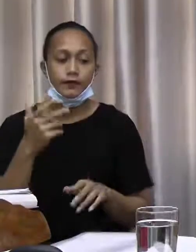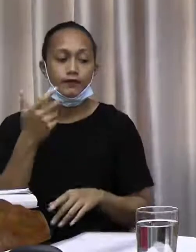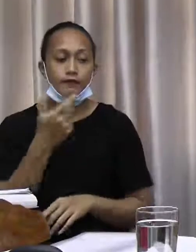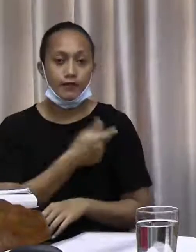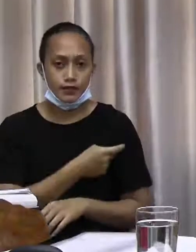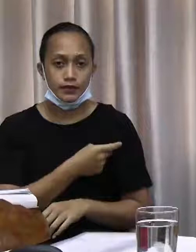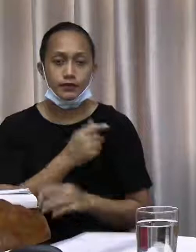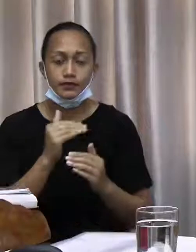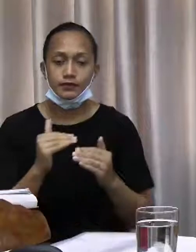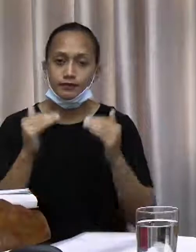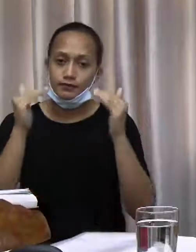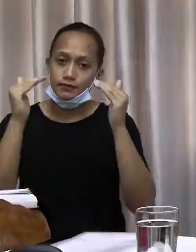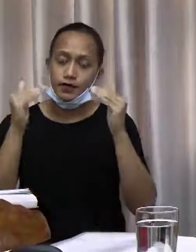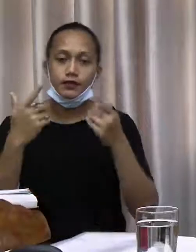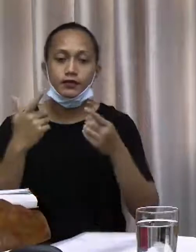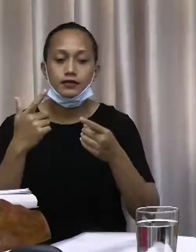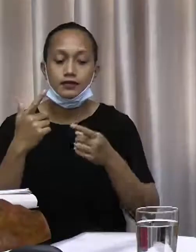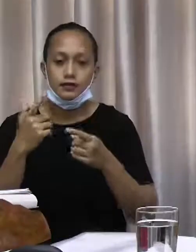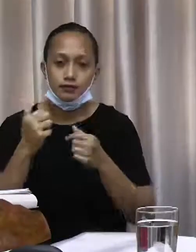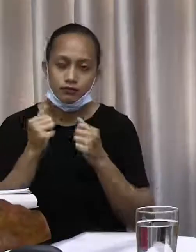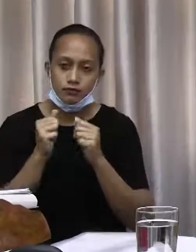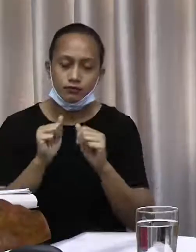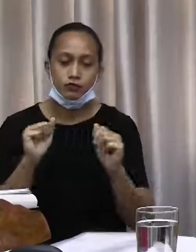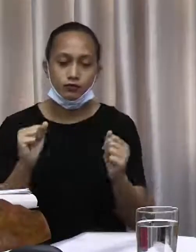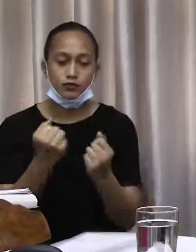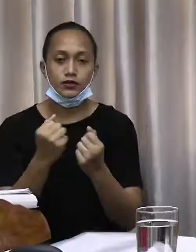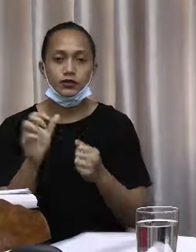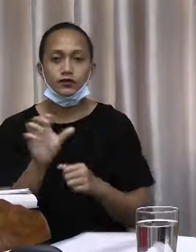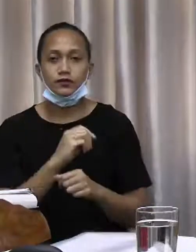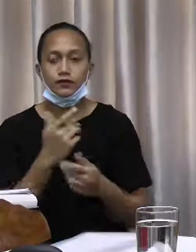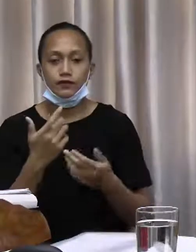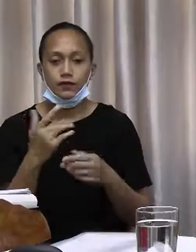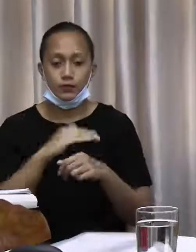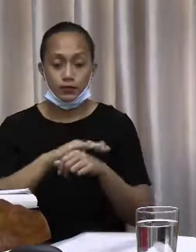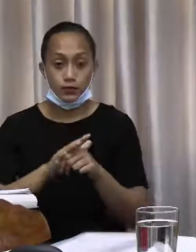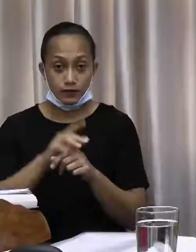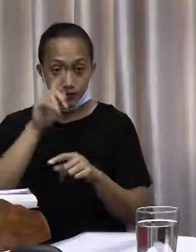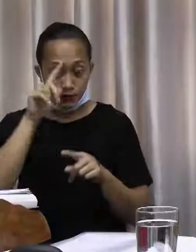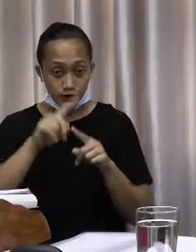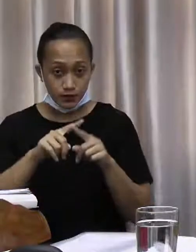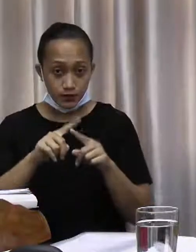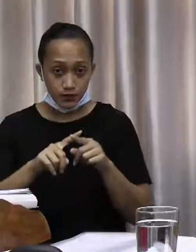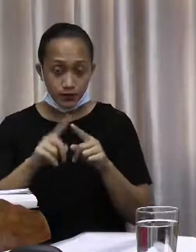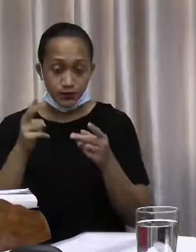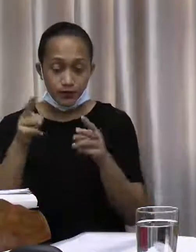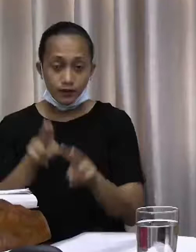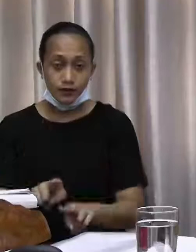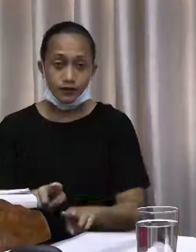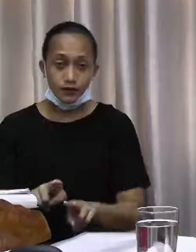Vaccines are highly effective in protecting against severe disease and death.